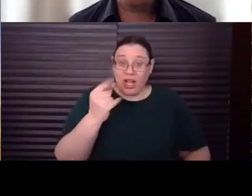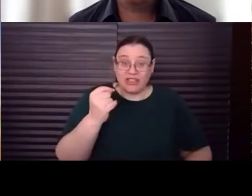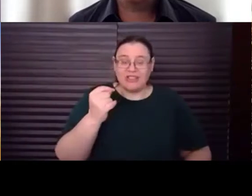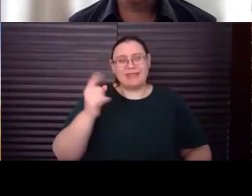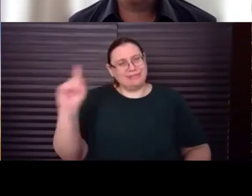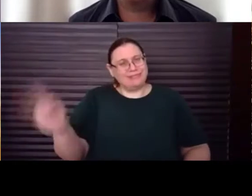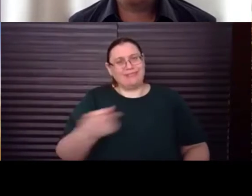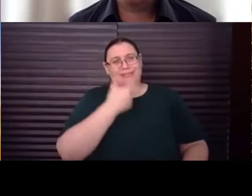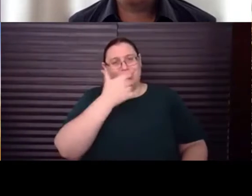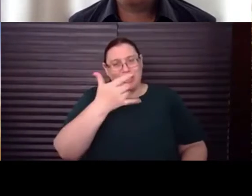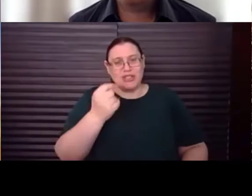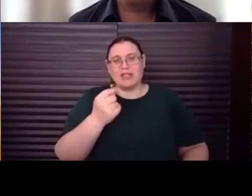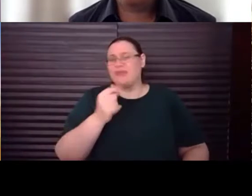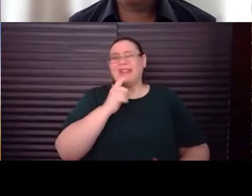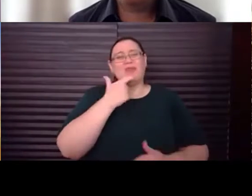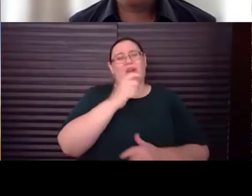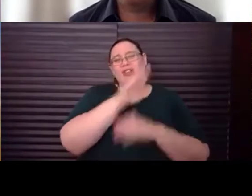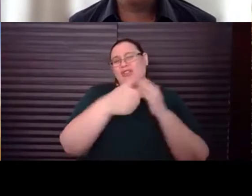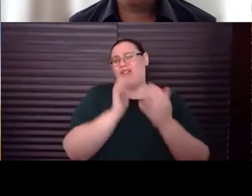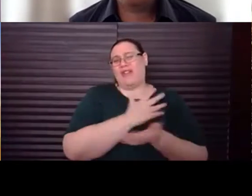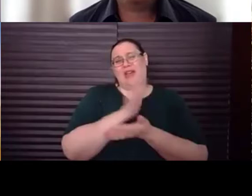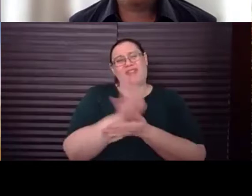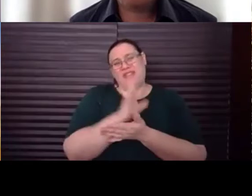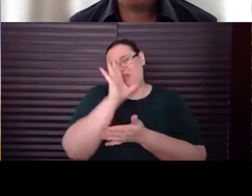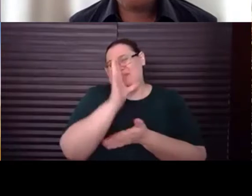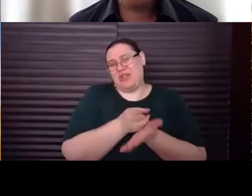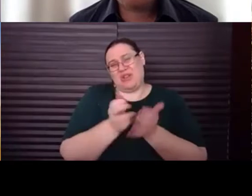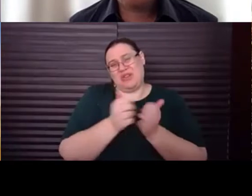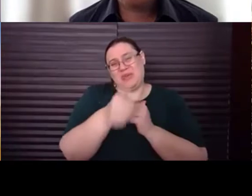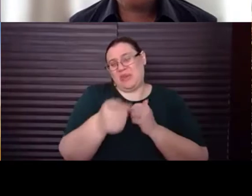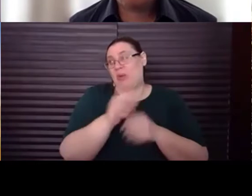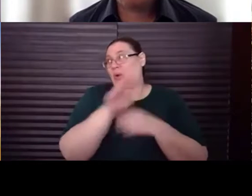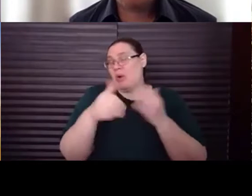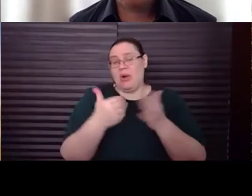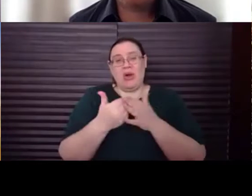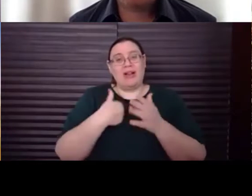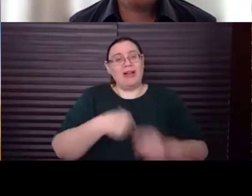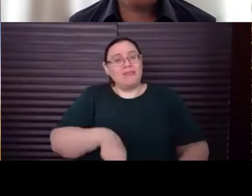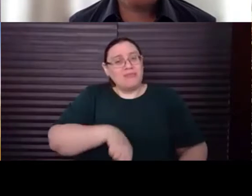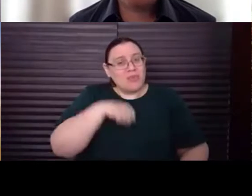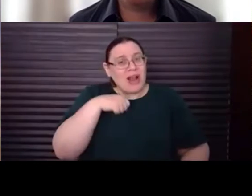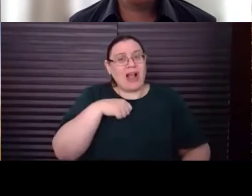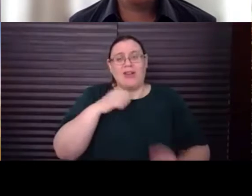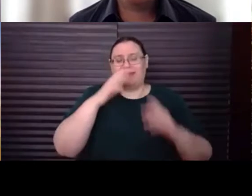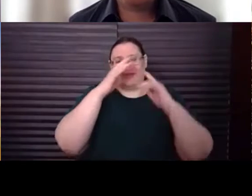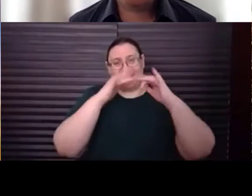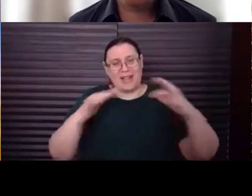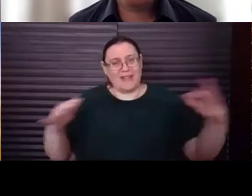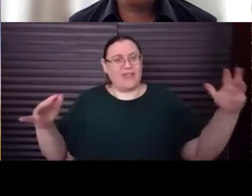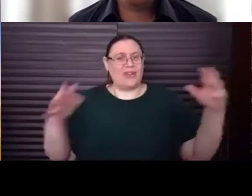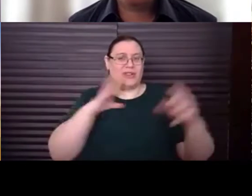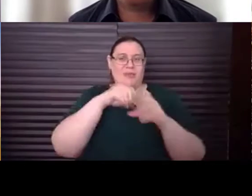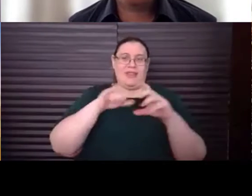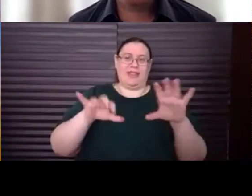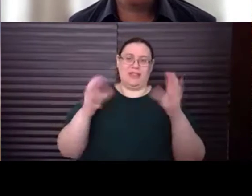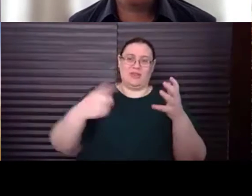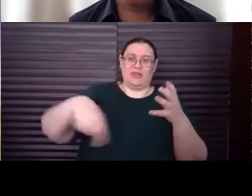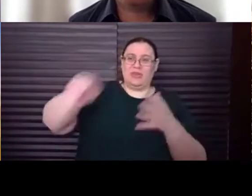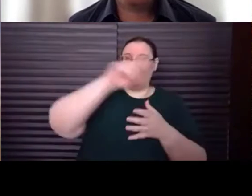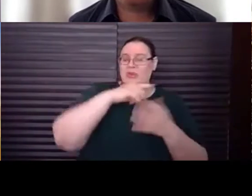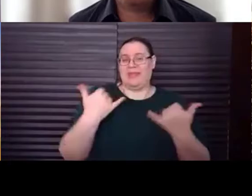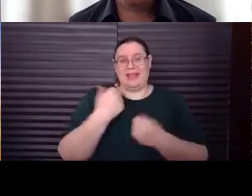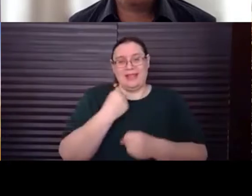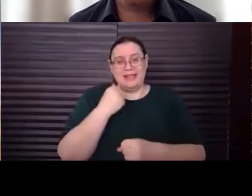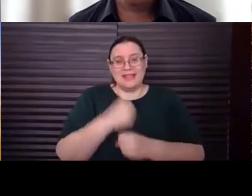it. And please go watch all of our films, honestly, because I am so proud of the diversity in this group this